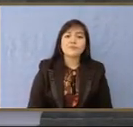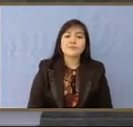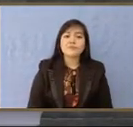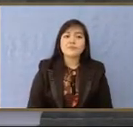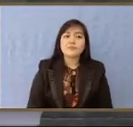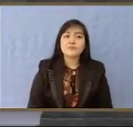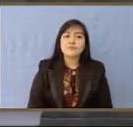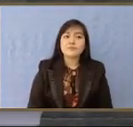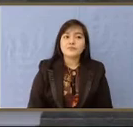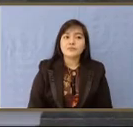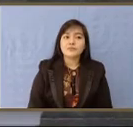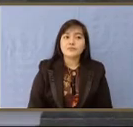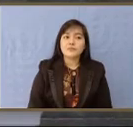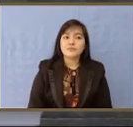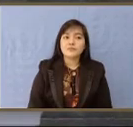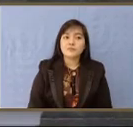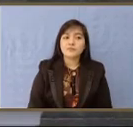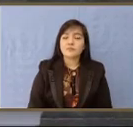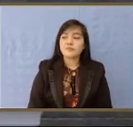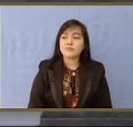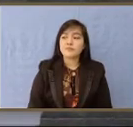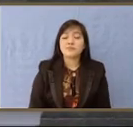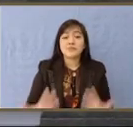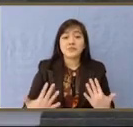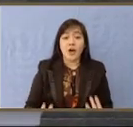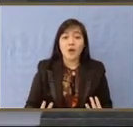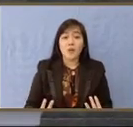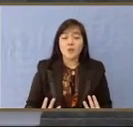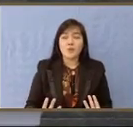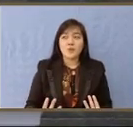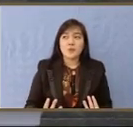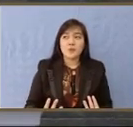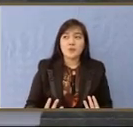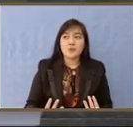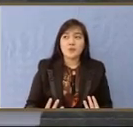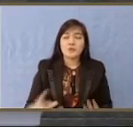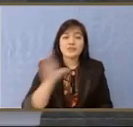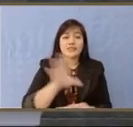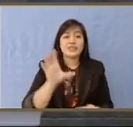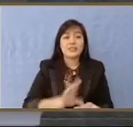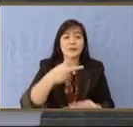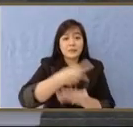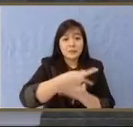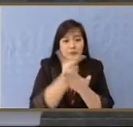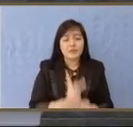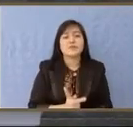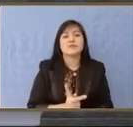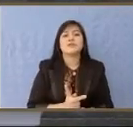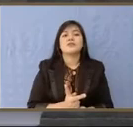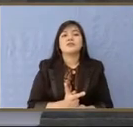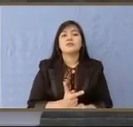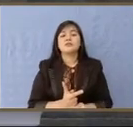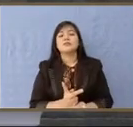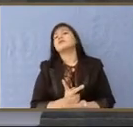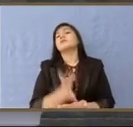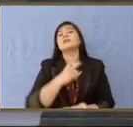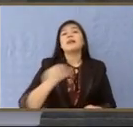to the events, pangyayari. This time, yung outline, main outline of the book na nakatukoy na po ito kay